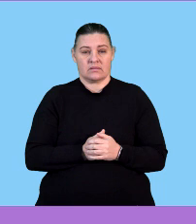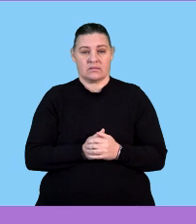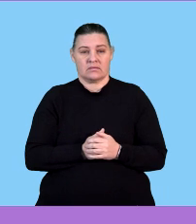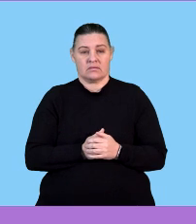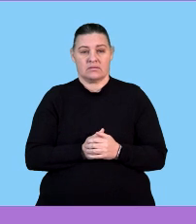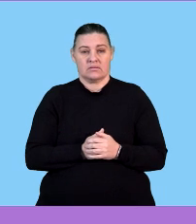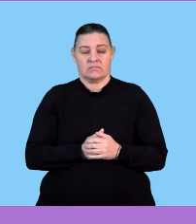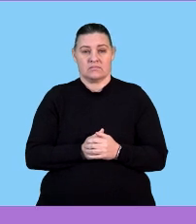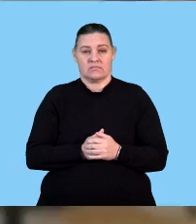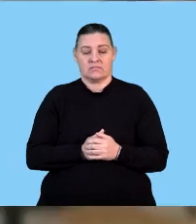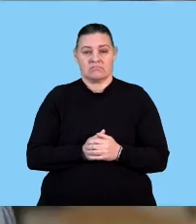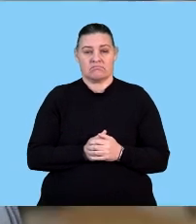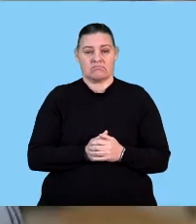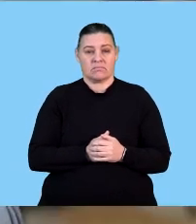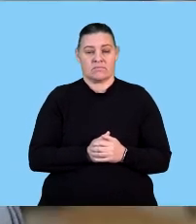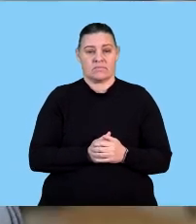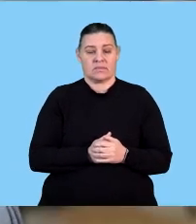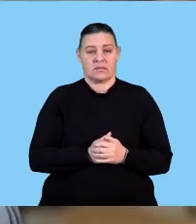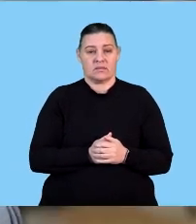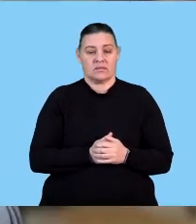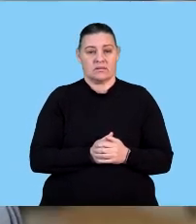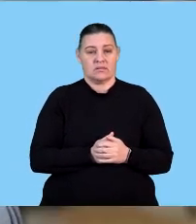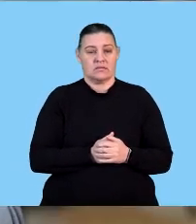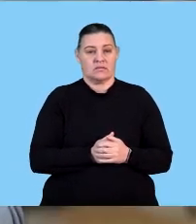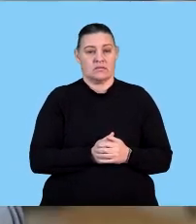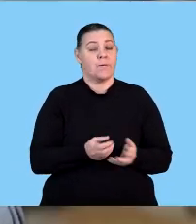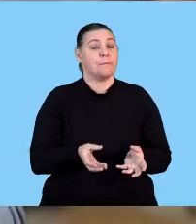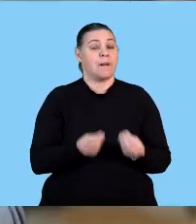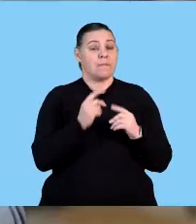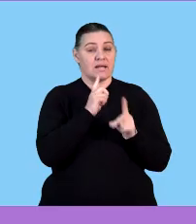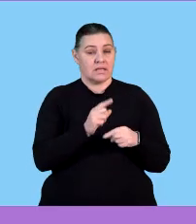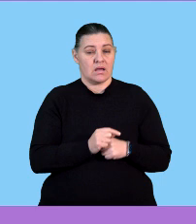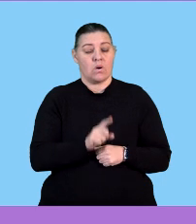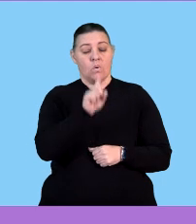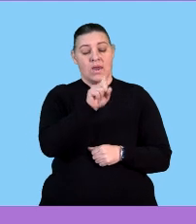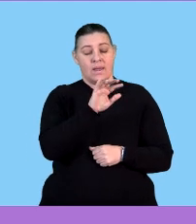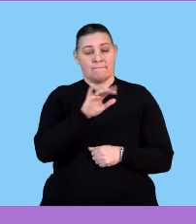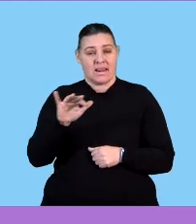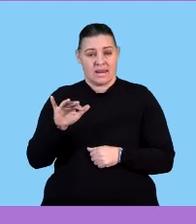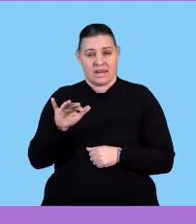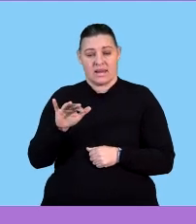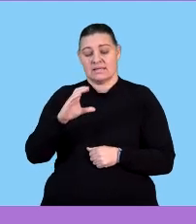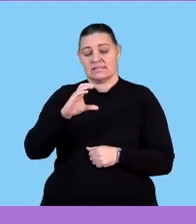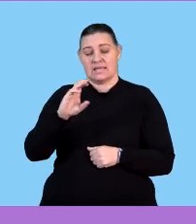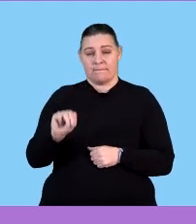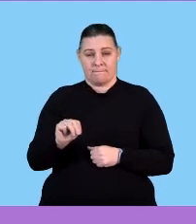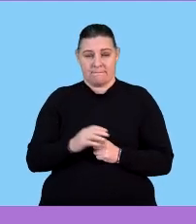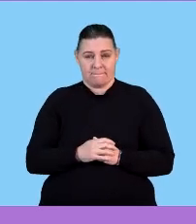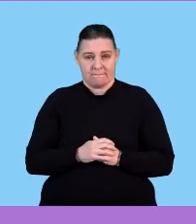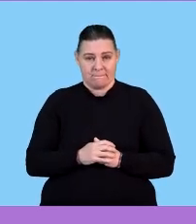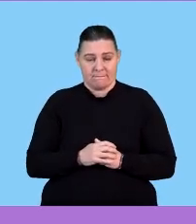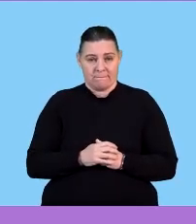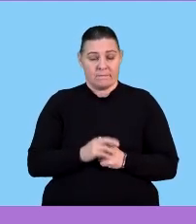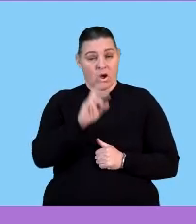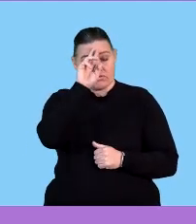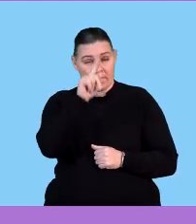are multiplying there. So we get 1 million centimeters.